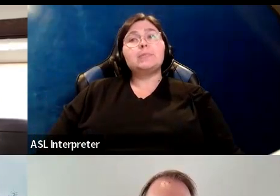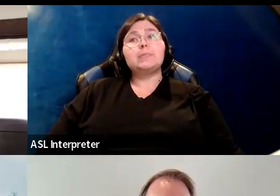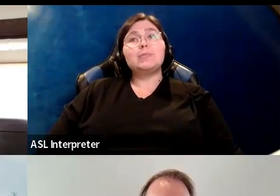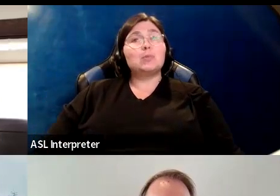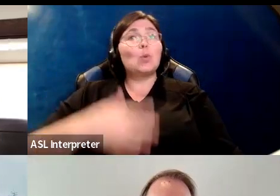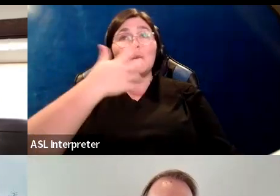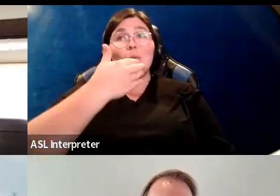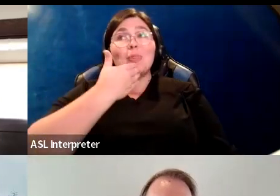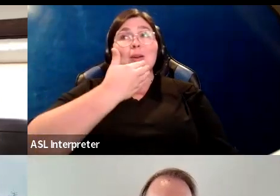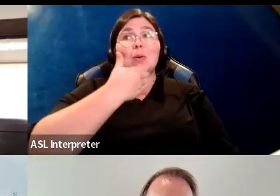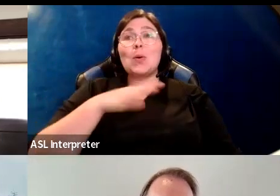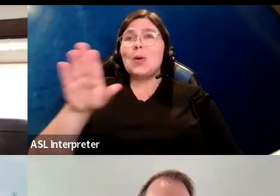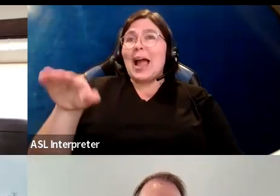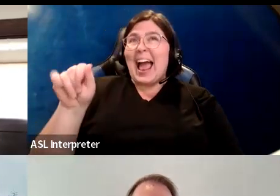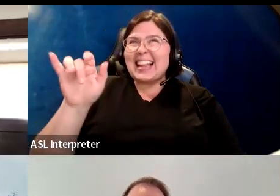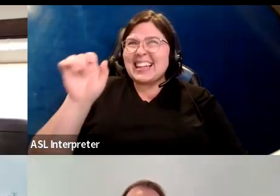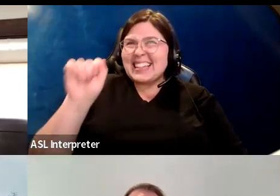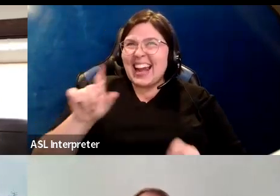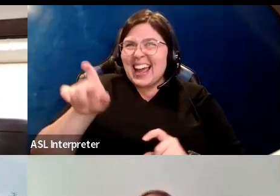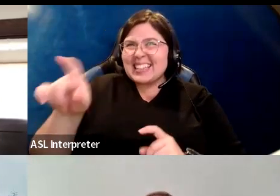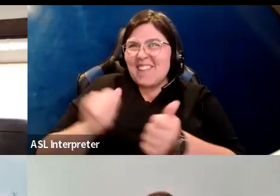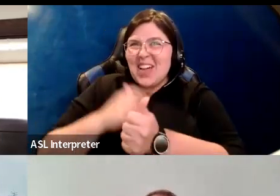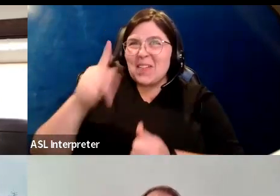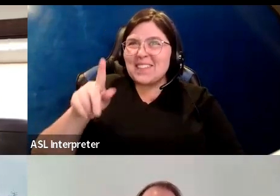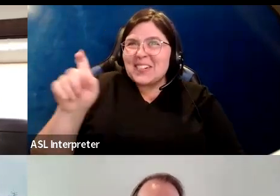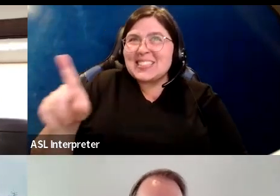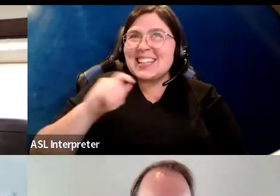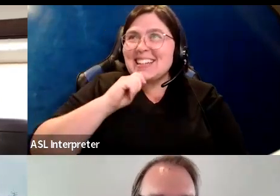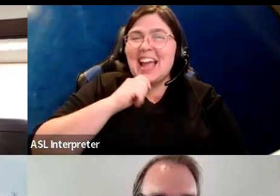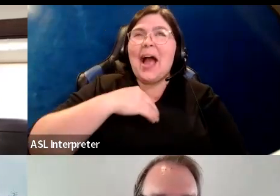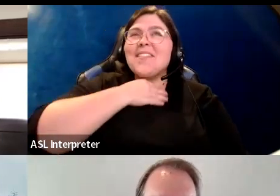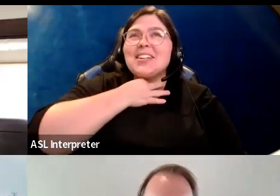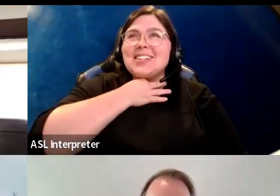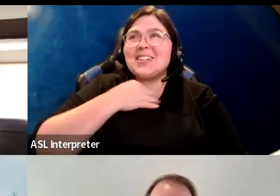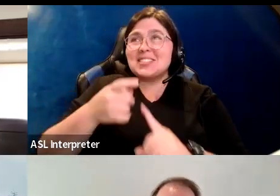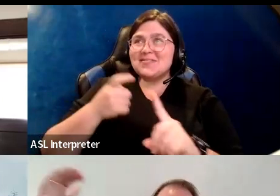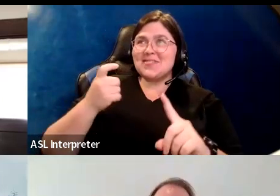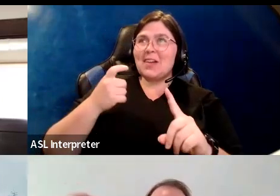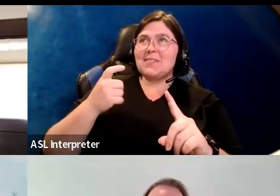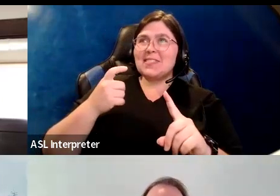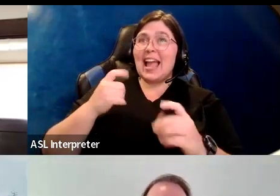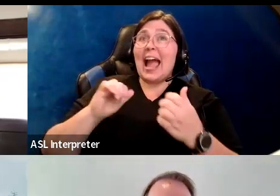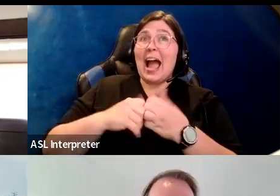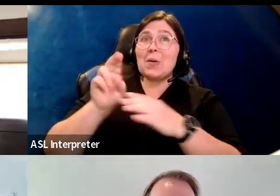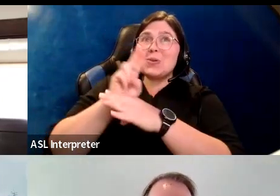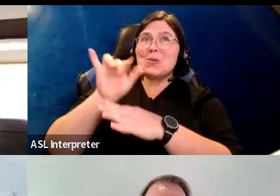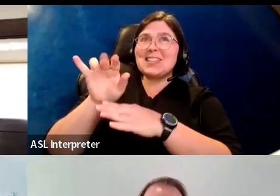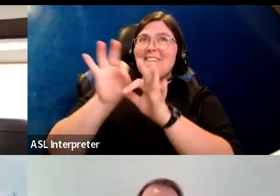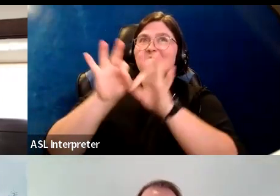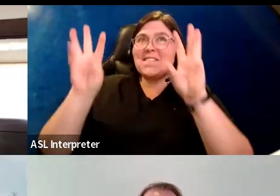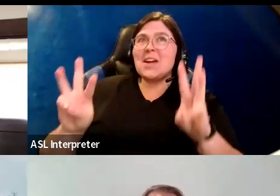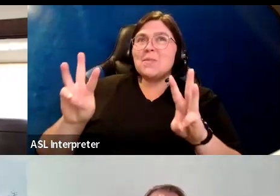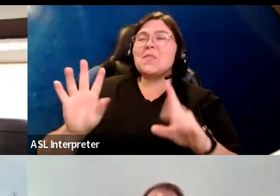Great, thanks. Ali, can I ask a follow-up question on that? I was really curious from the way you use that framework, which is